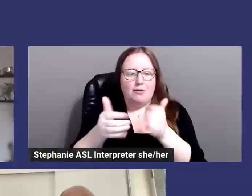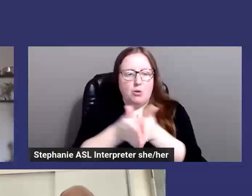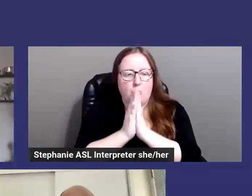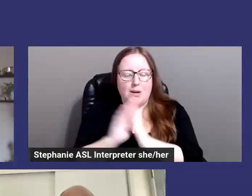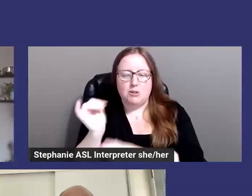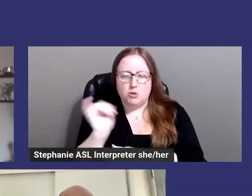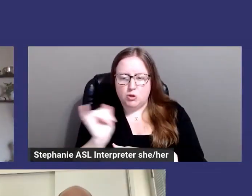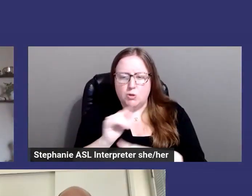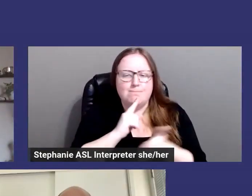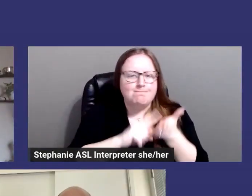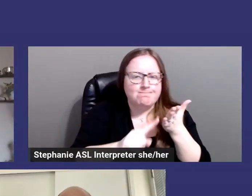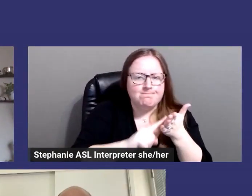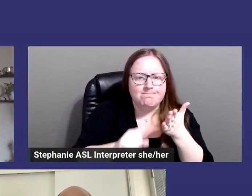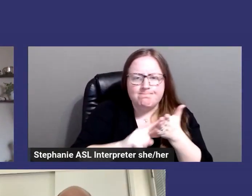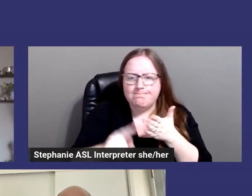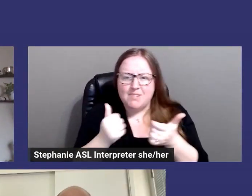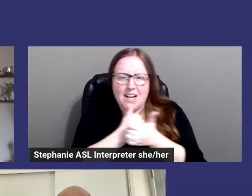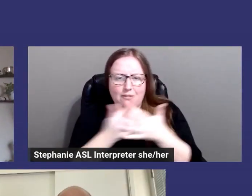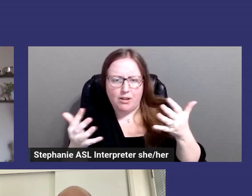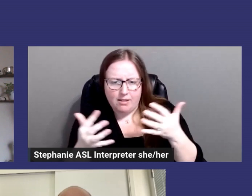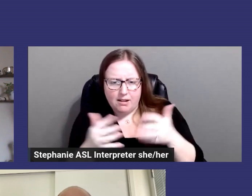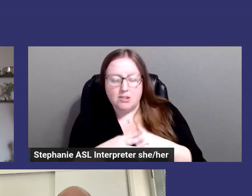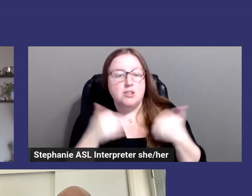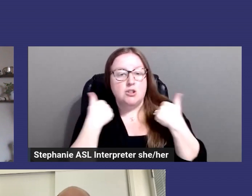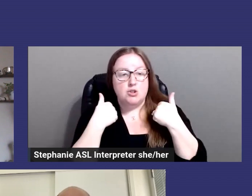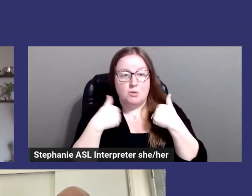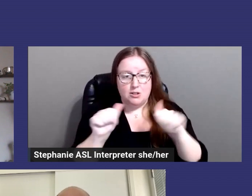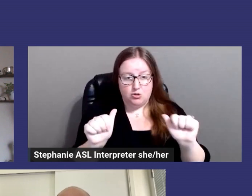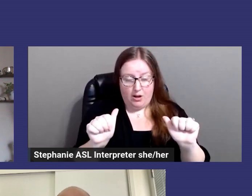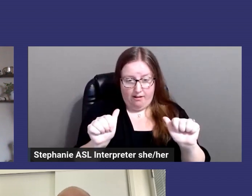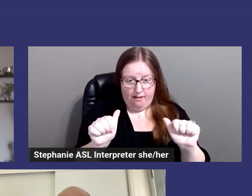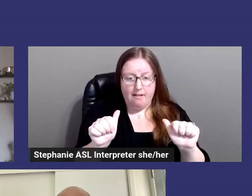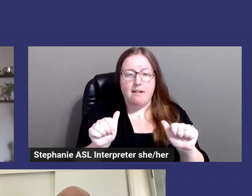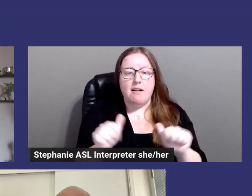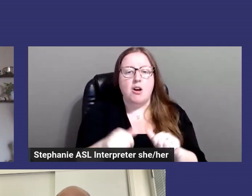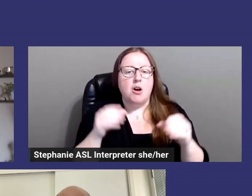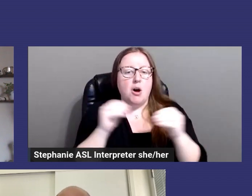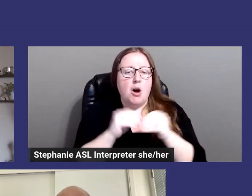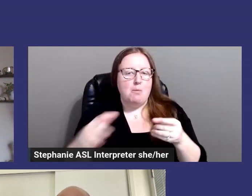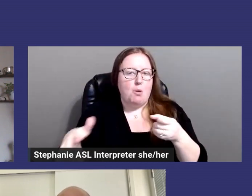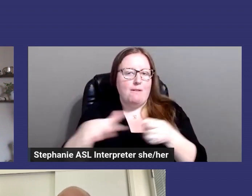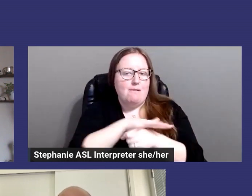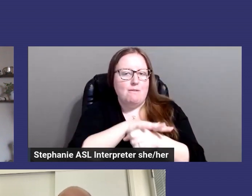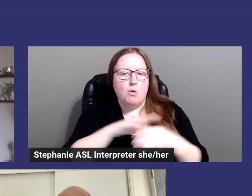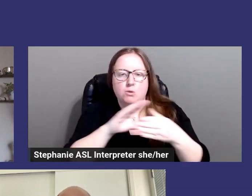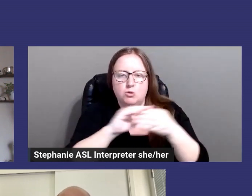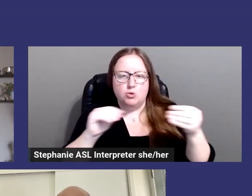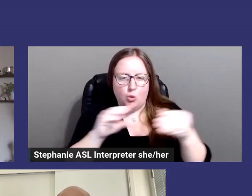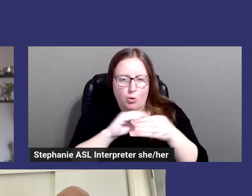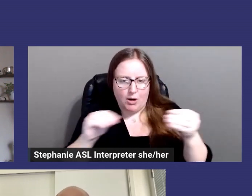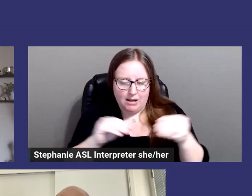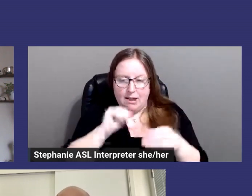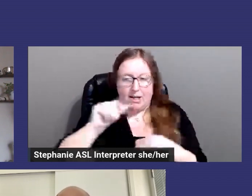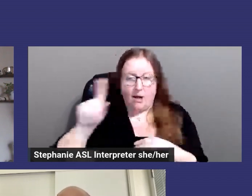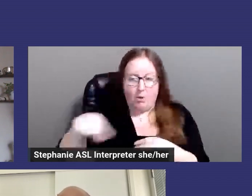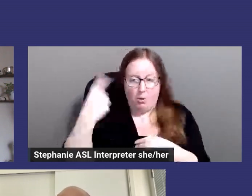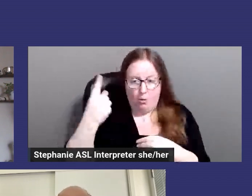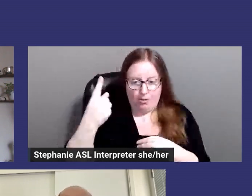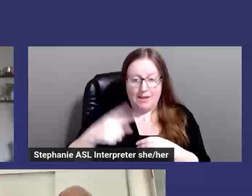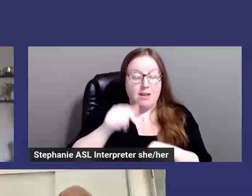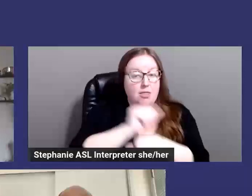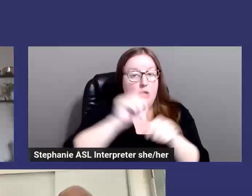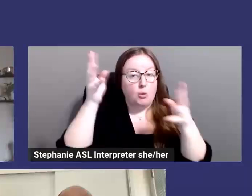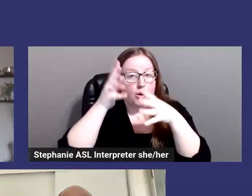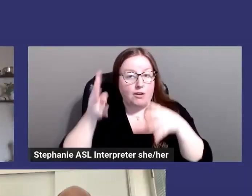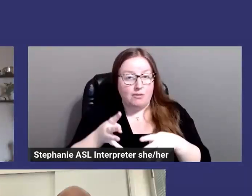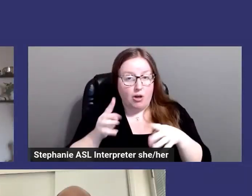your auditing, et cetera. So we tried to do a more complete story around not just addressing the network flow, but also